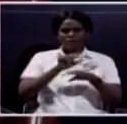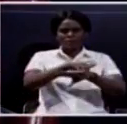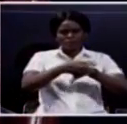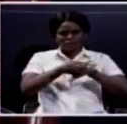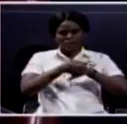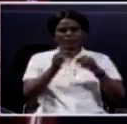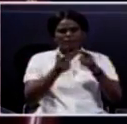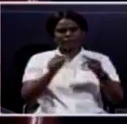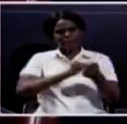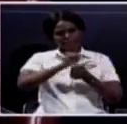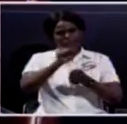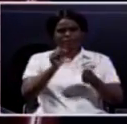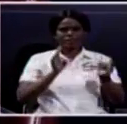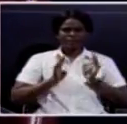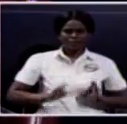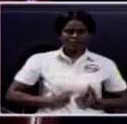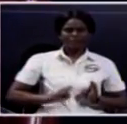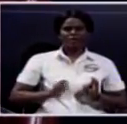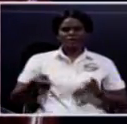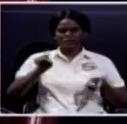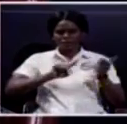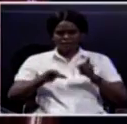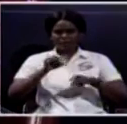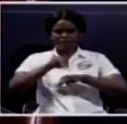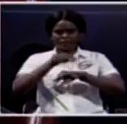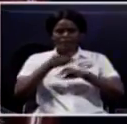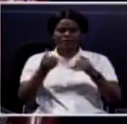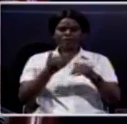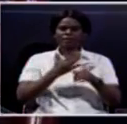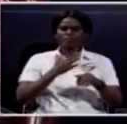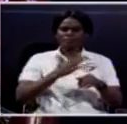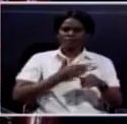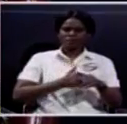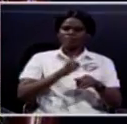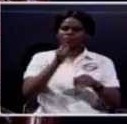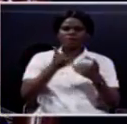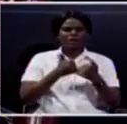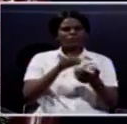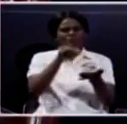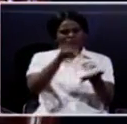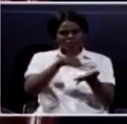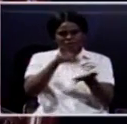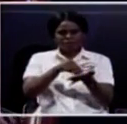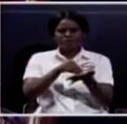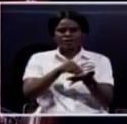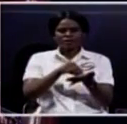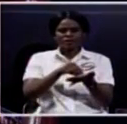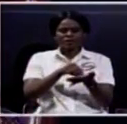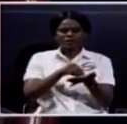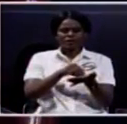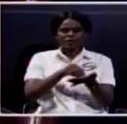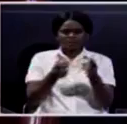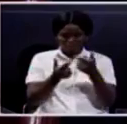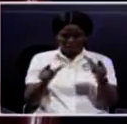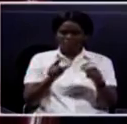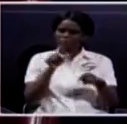pass chemistry, biology, physics, and mathematics. Now, because I don't just get a merit in this language, which is not even ours, we